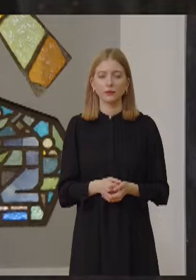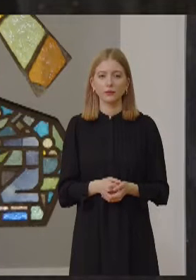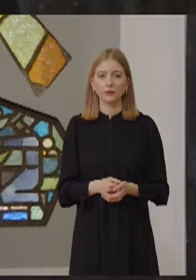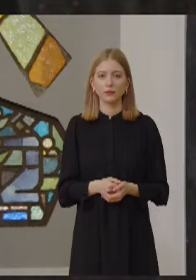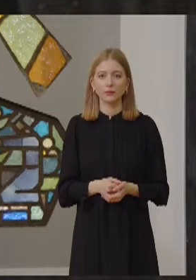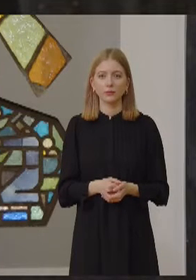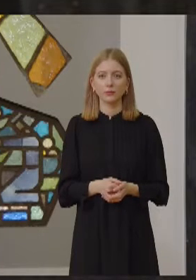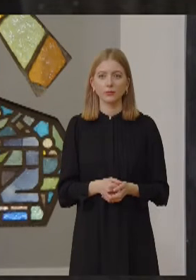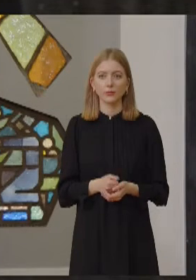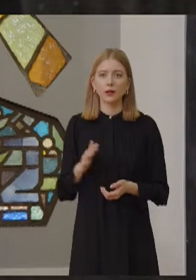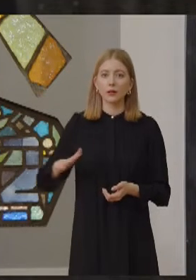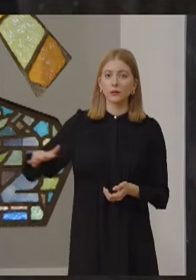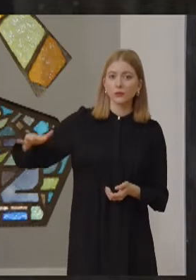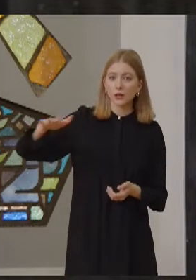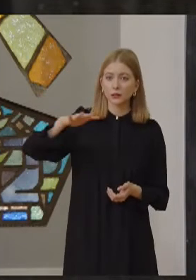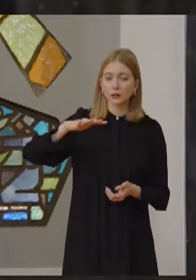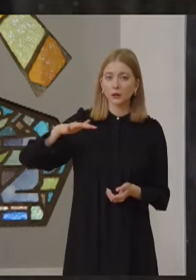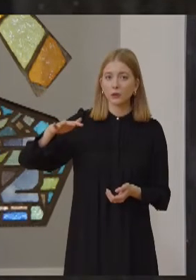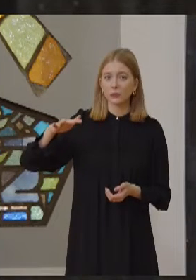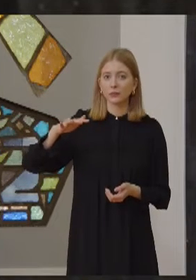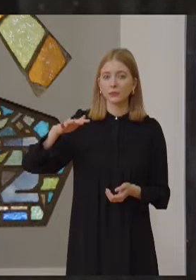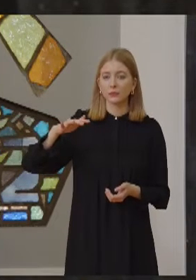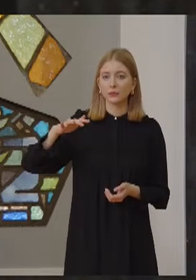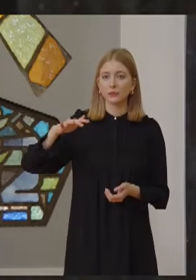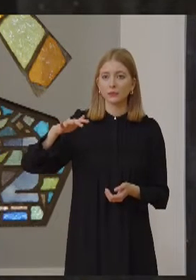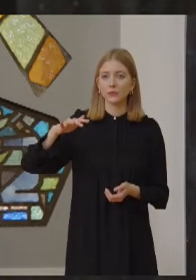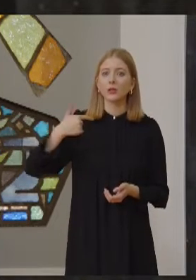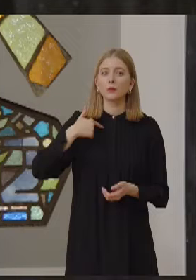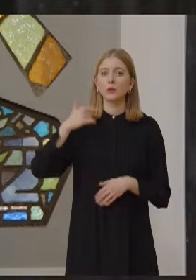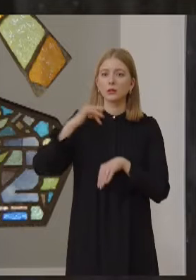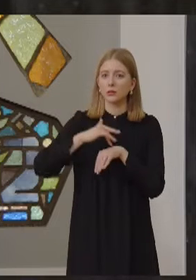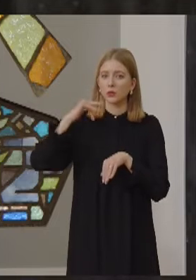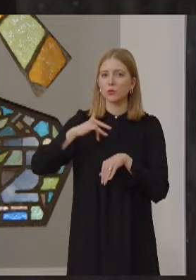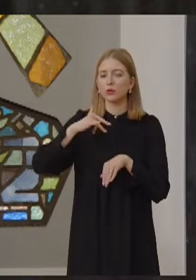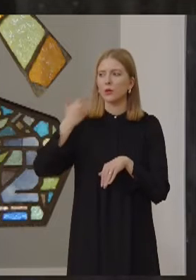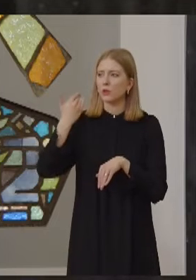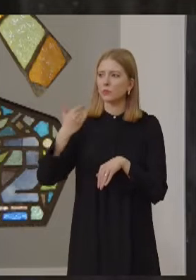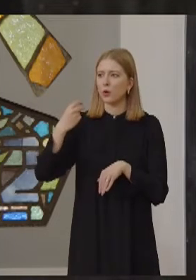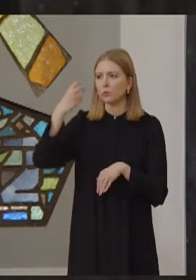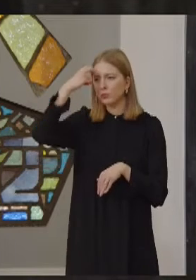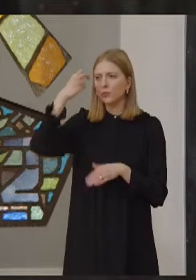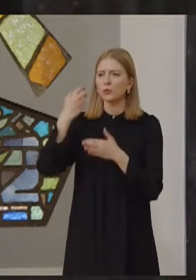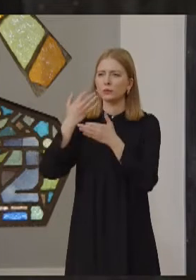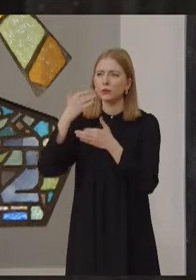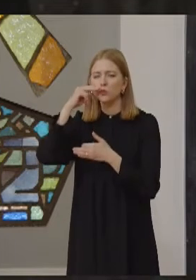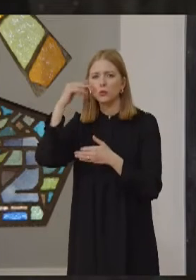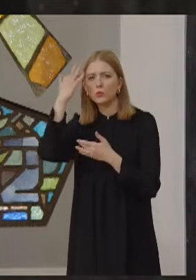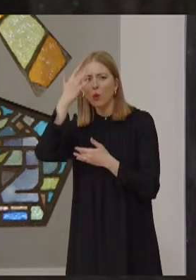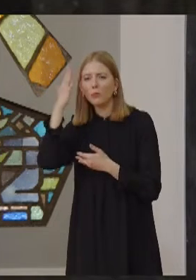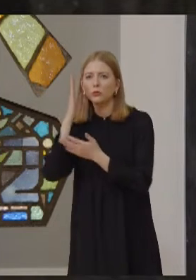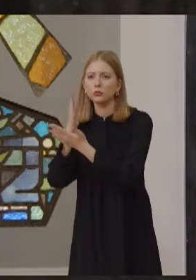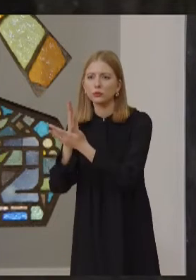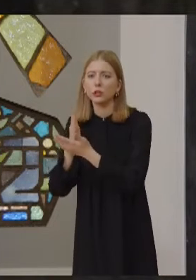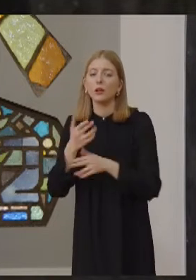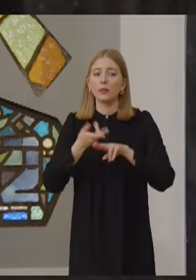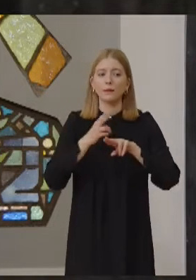Visuomenės tas spaudimas arba sakykime tam tikros iš visuomenės ateinančios nuostatos, kurios gali lemti ir greičiausiai lemia the